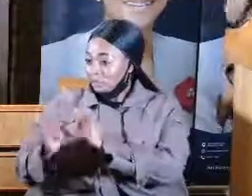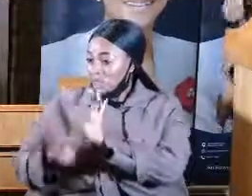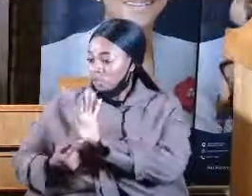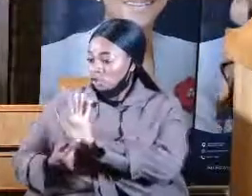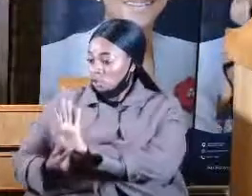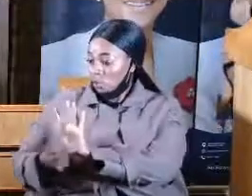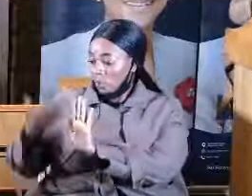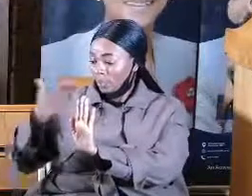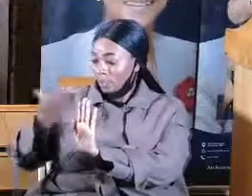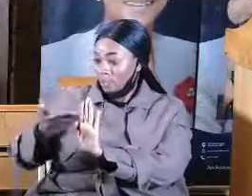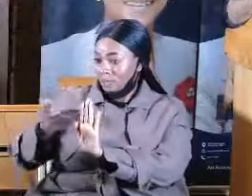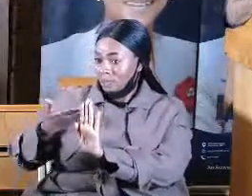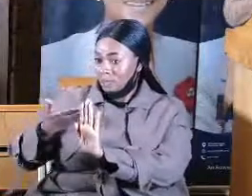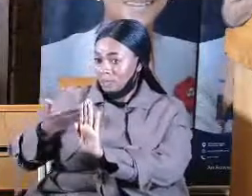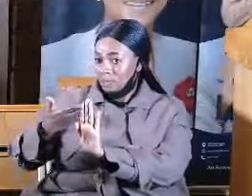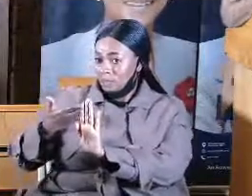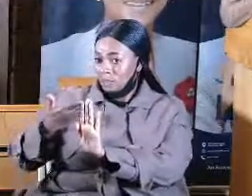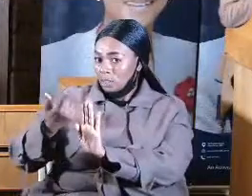as themselves,